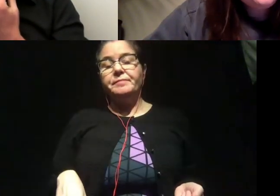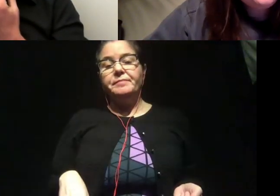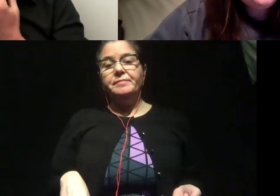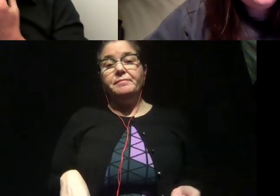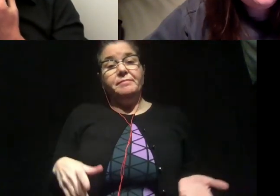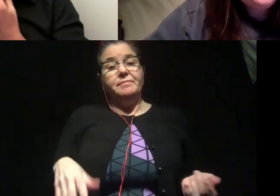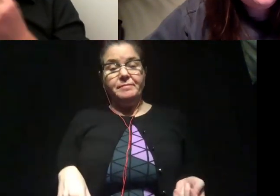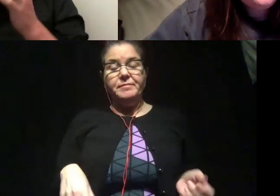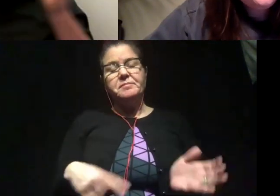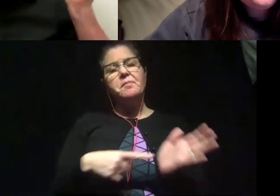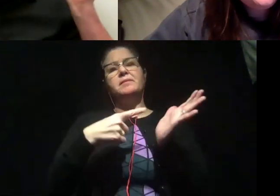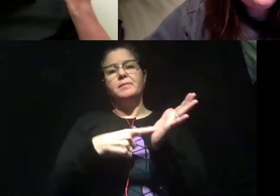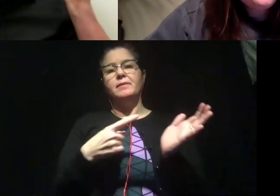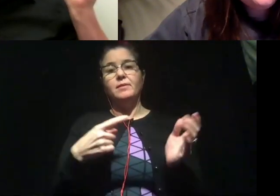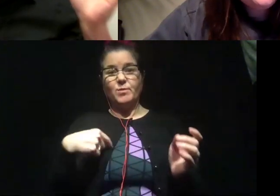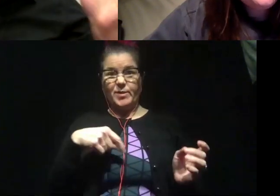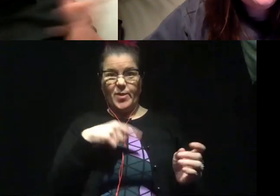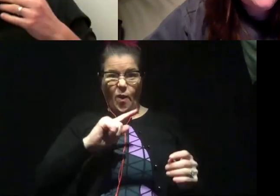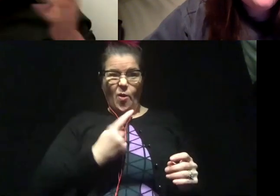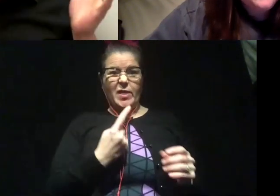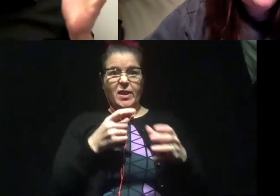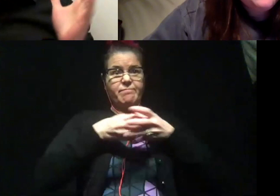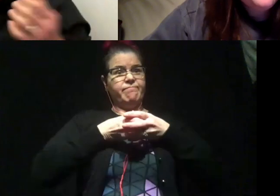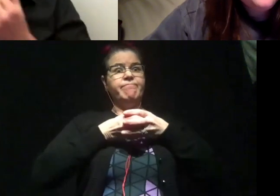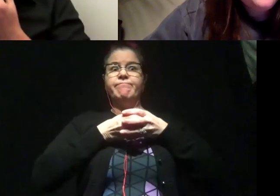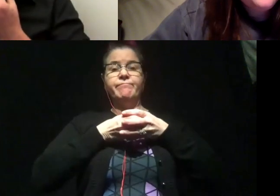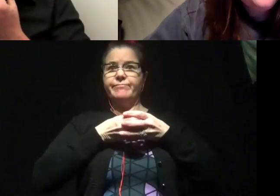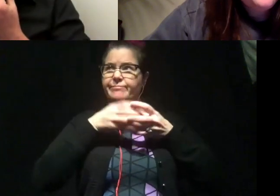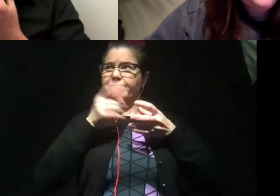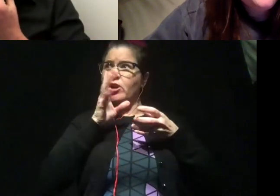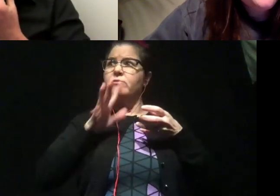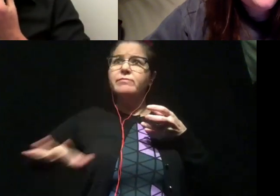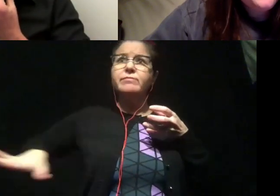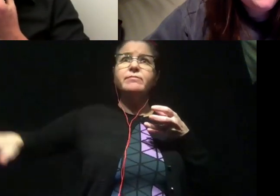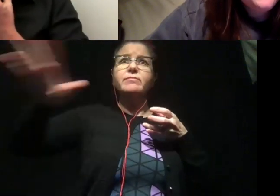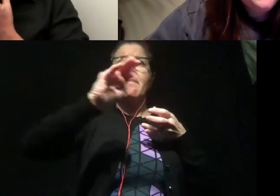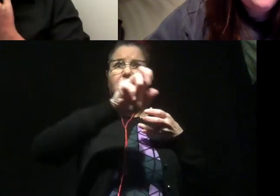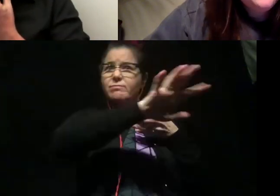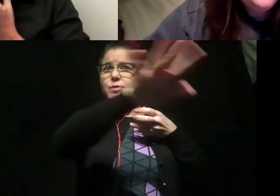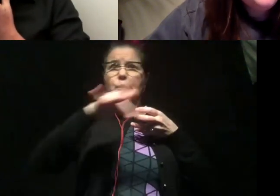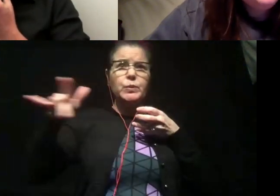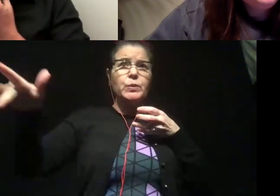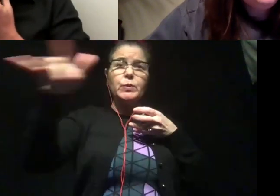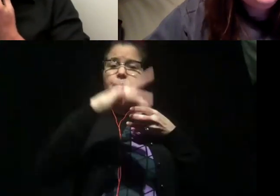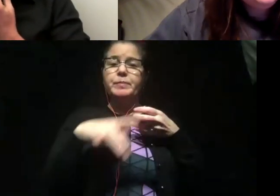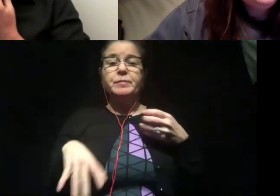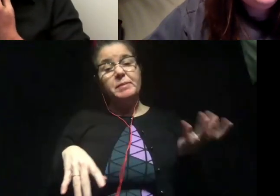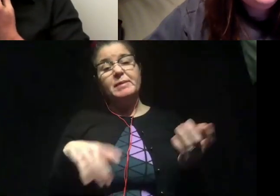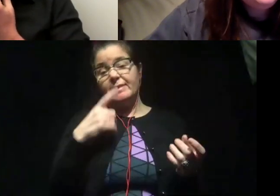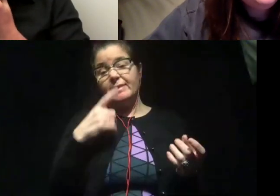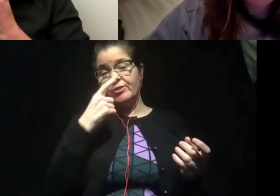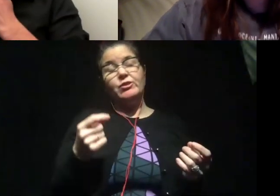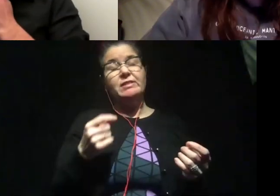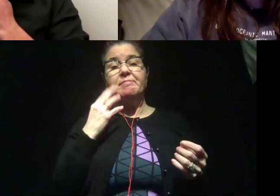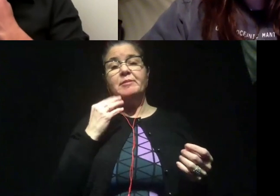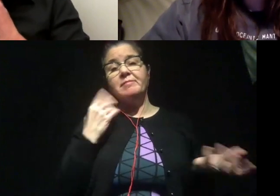yeah, every once in a while, because we were the only shelter there was in hundreds of miles in all directions. So that was an interesting